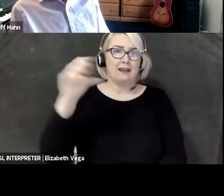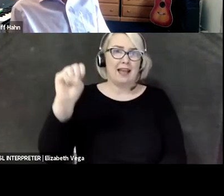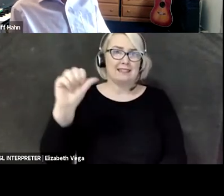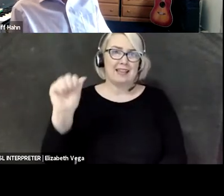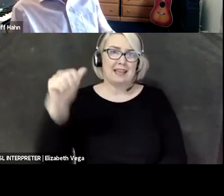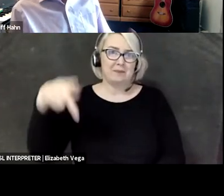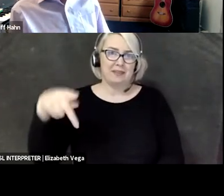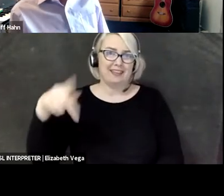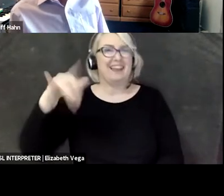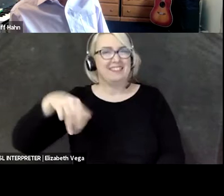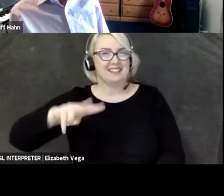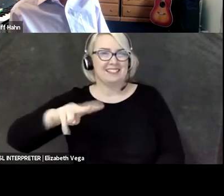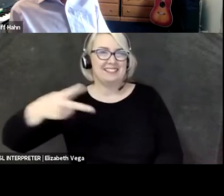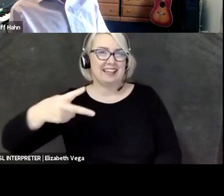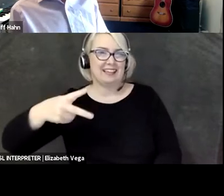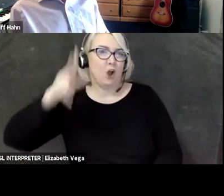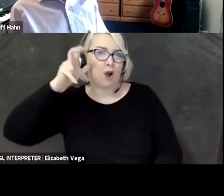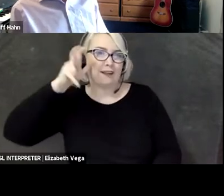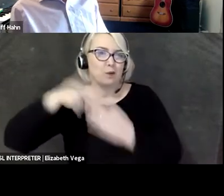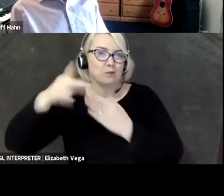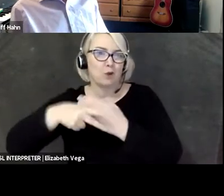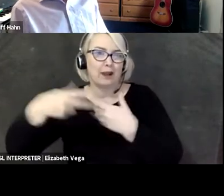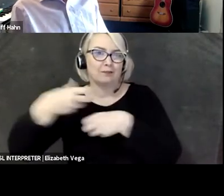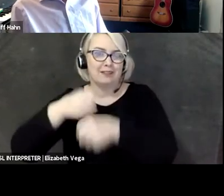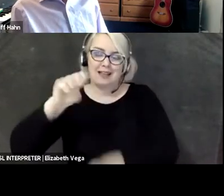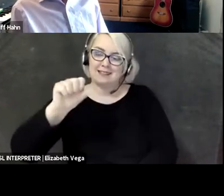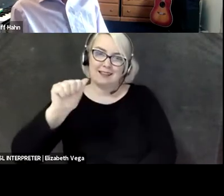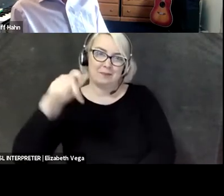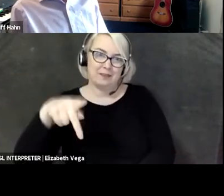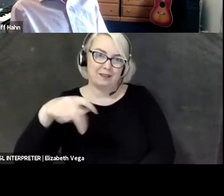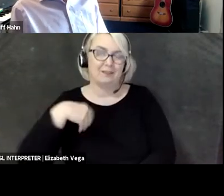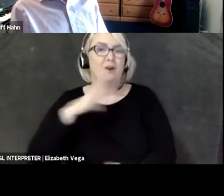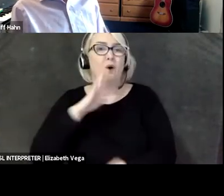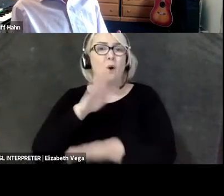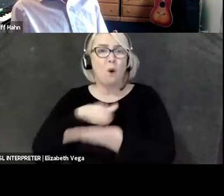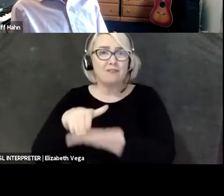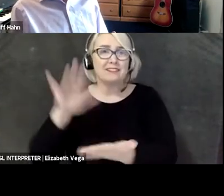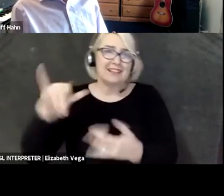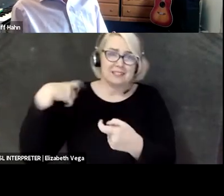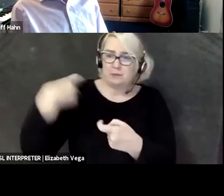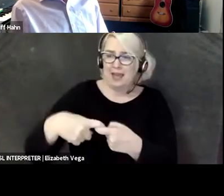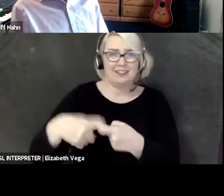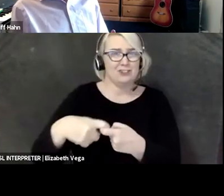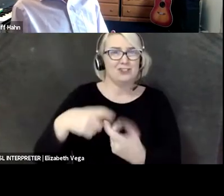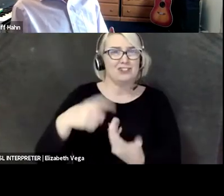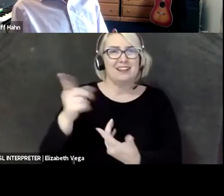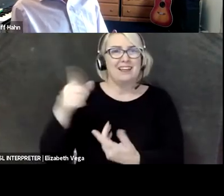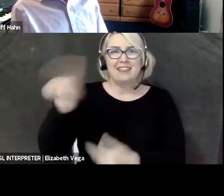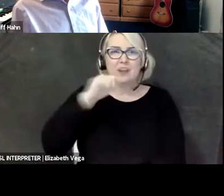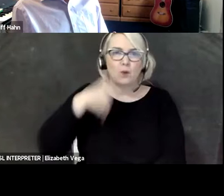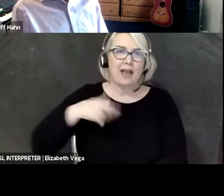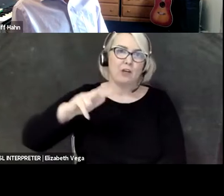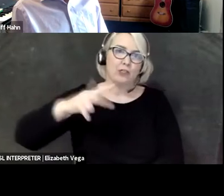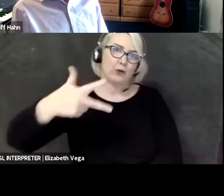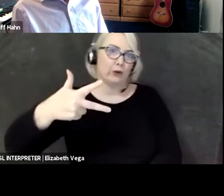audio program, not a third audio program. And you oftentimes it's Spanish or some, depending upon the,